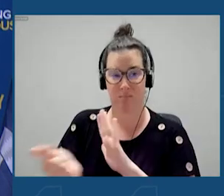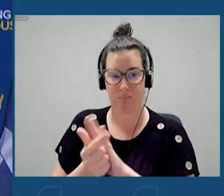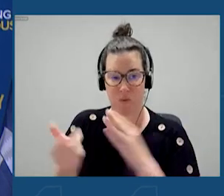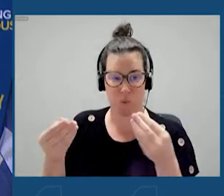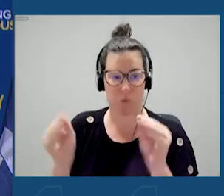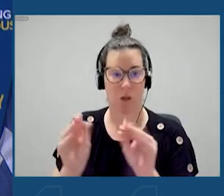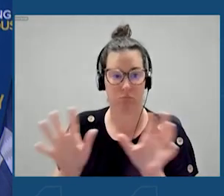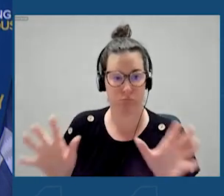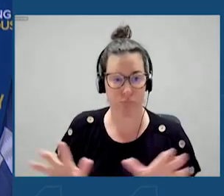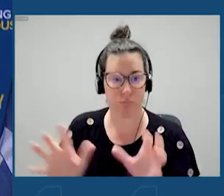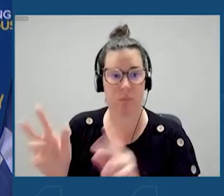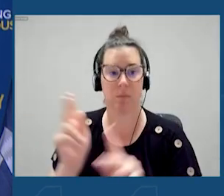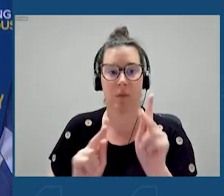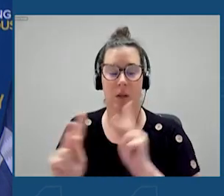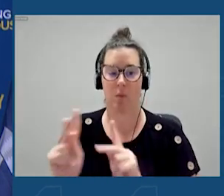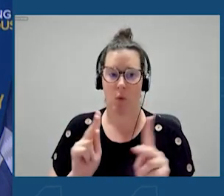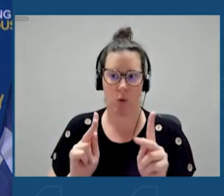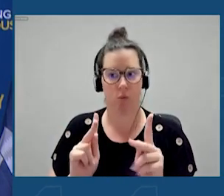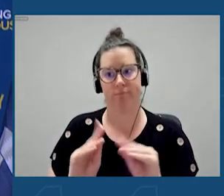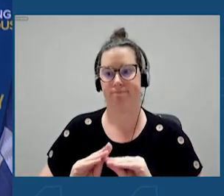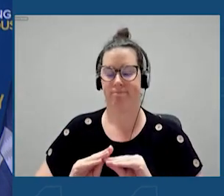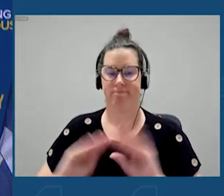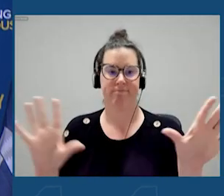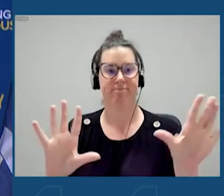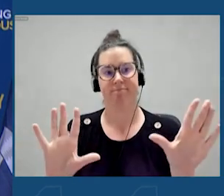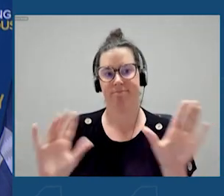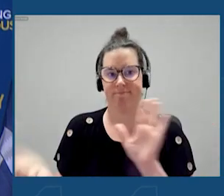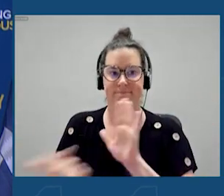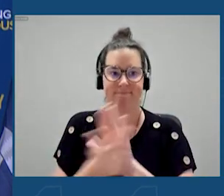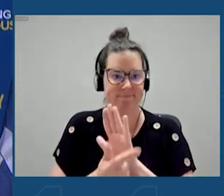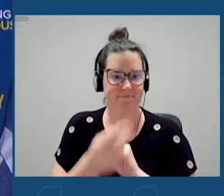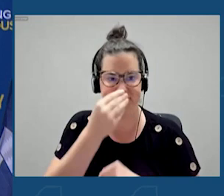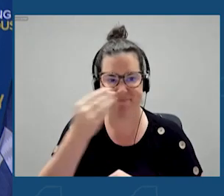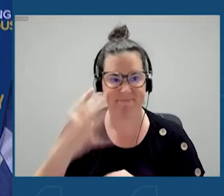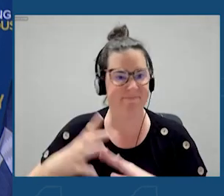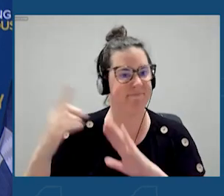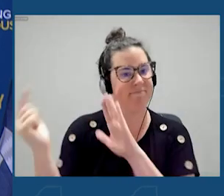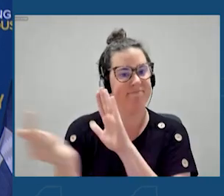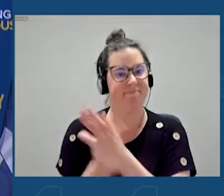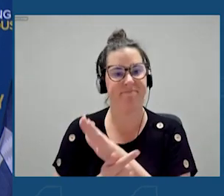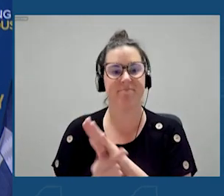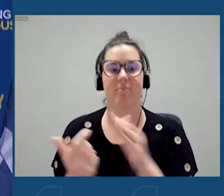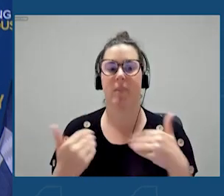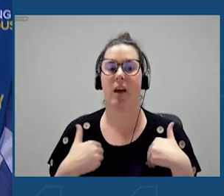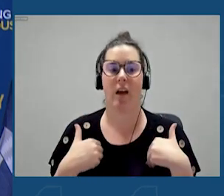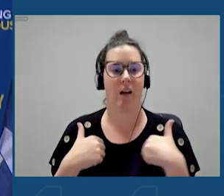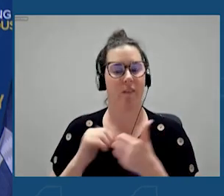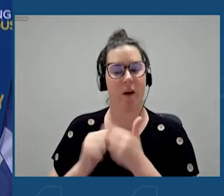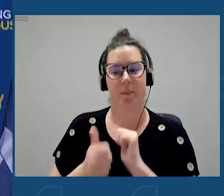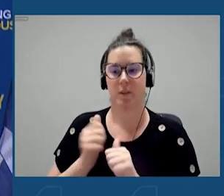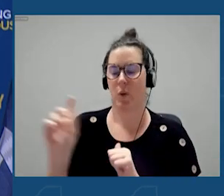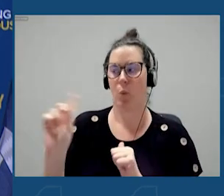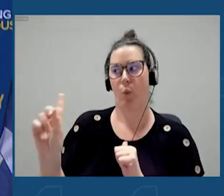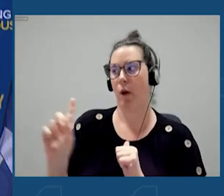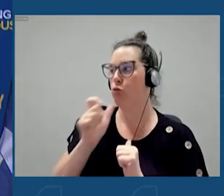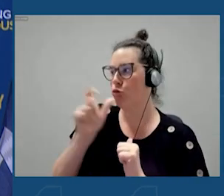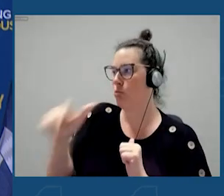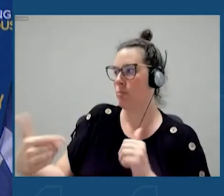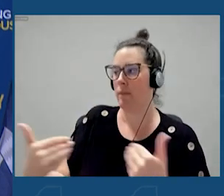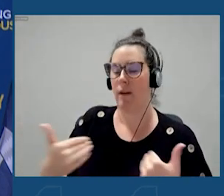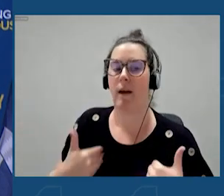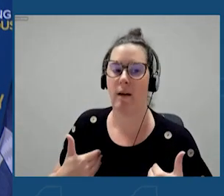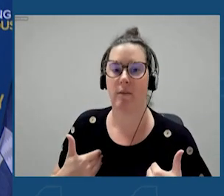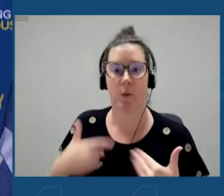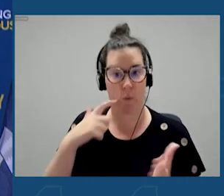are flagrantly violating the law. They are creating competition where there should be none. And we recognize this is a